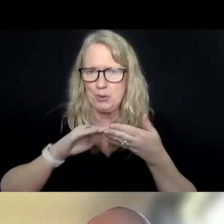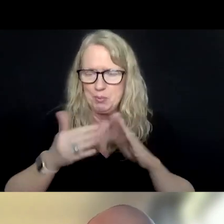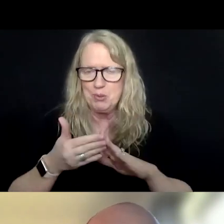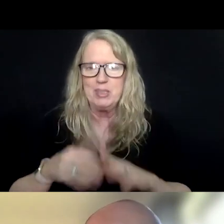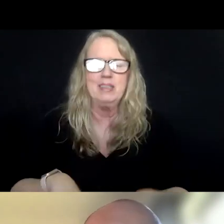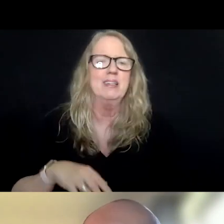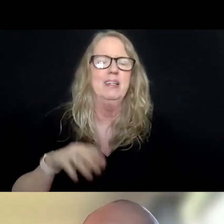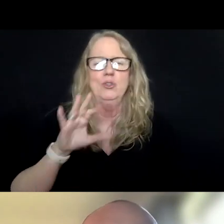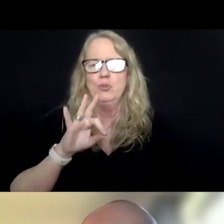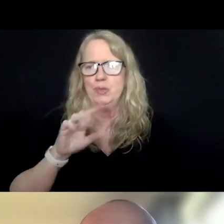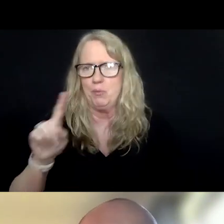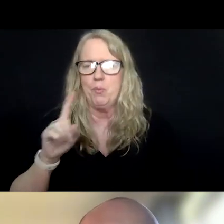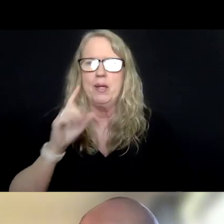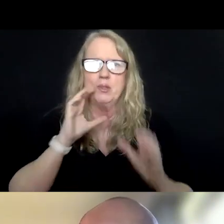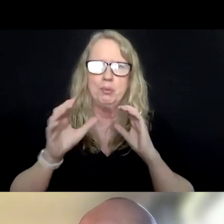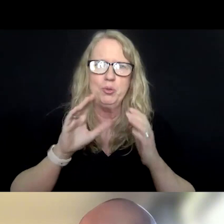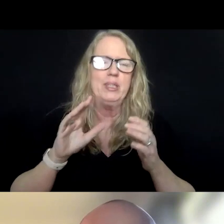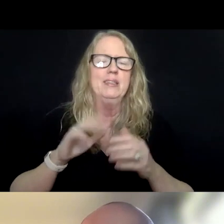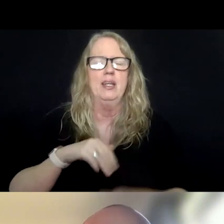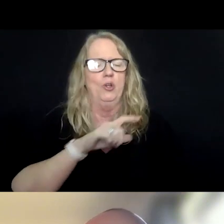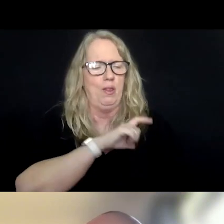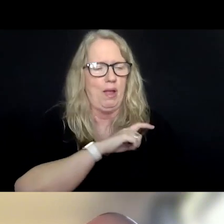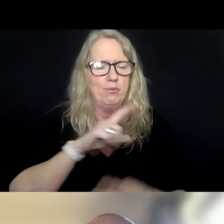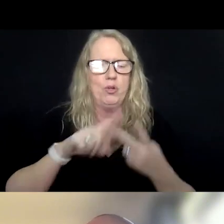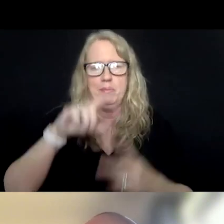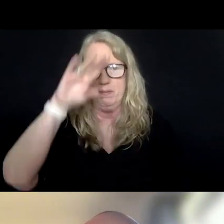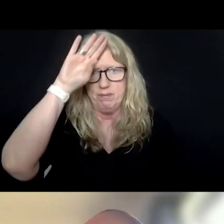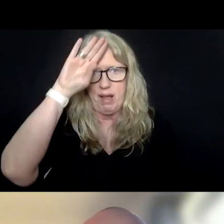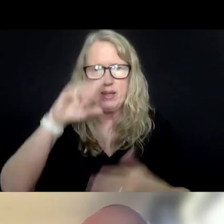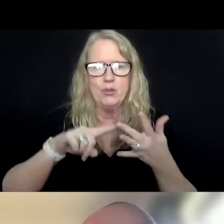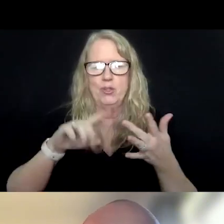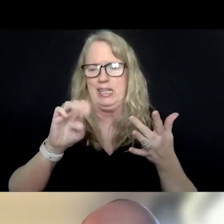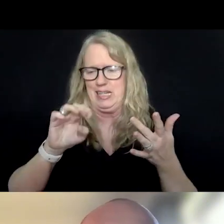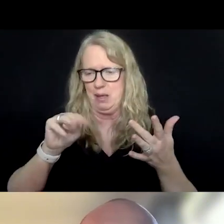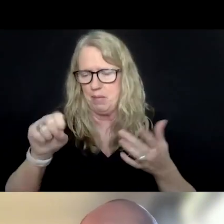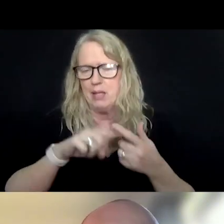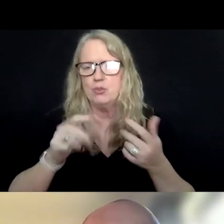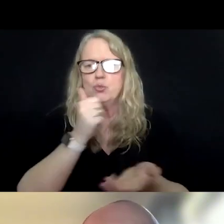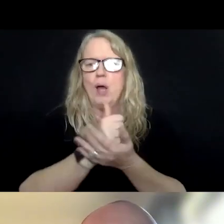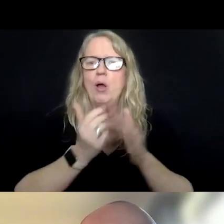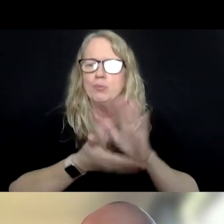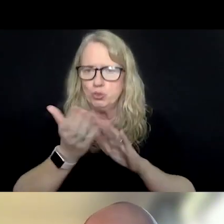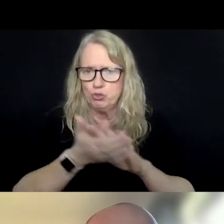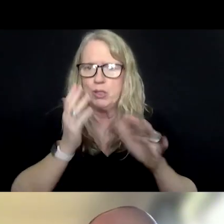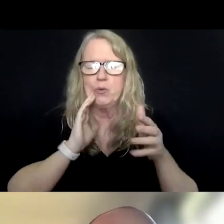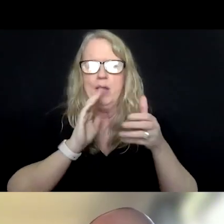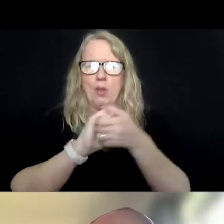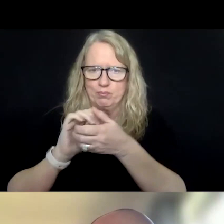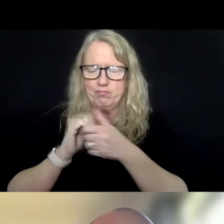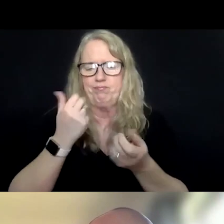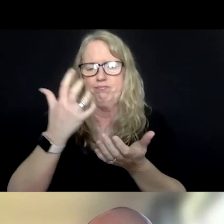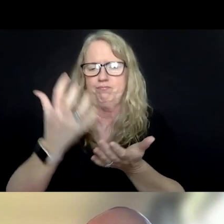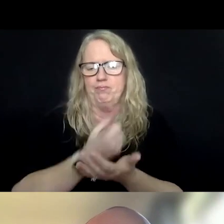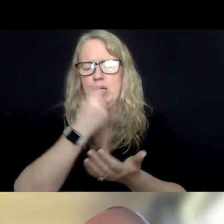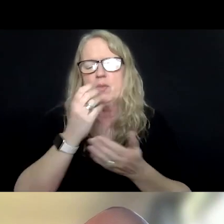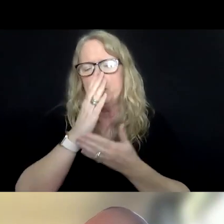to 911 communication centers, law enforcement, fire, and EMS to help generate partnerships and the trust necessary to leverage these parts of